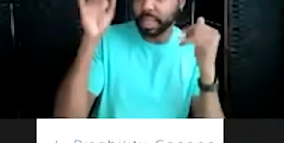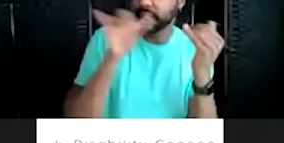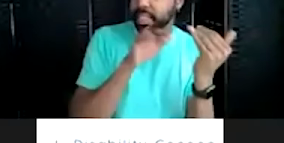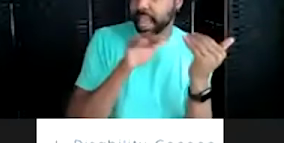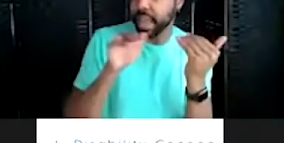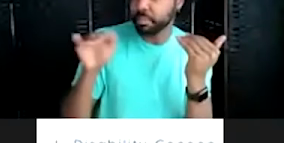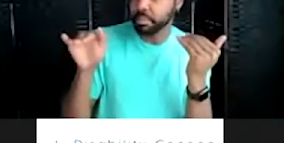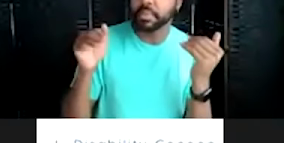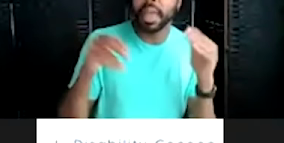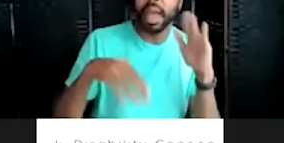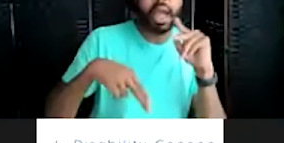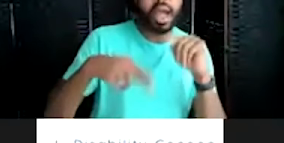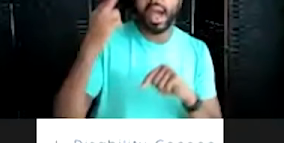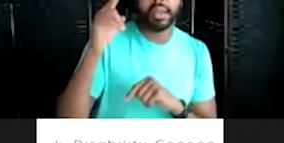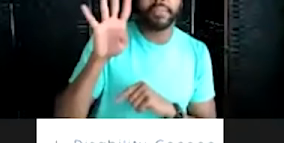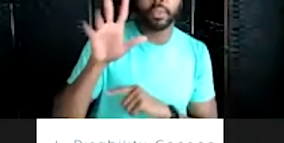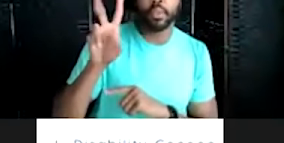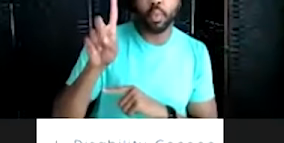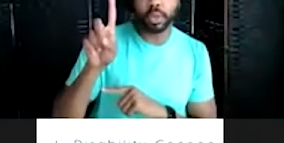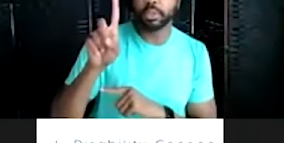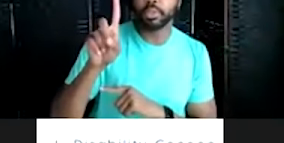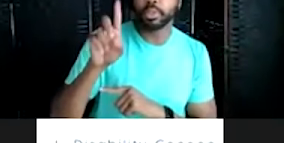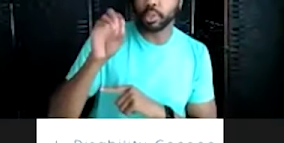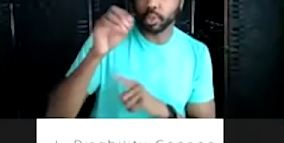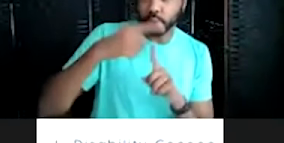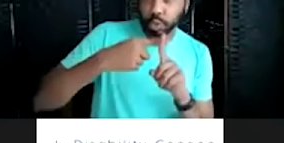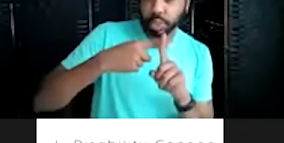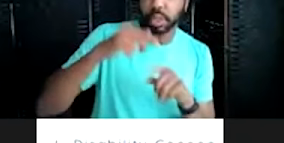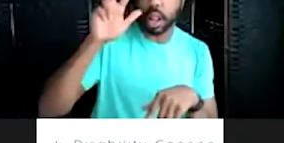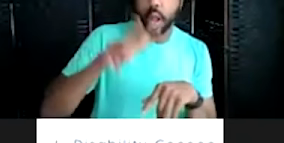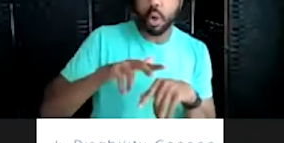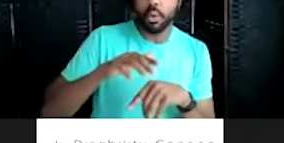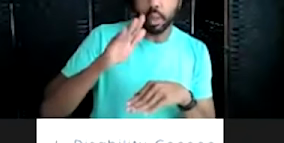of 51 degrees and a low of 37 degrees.